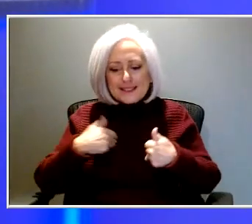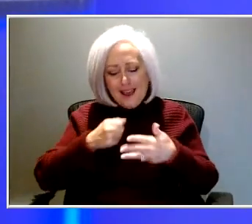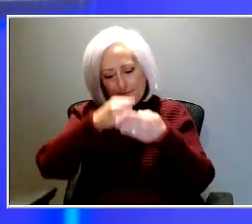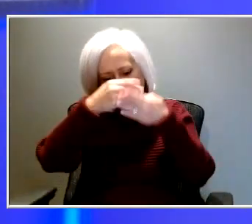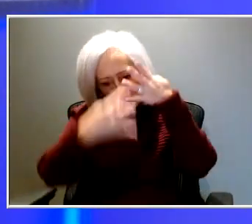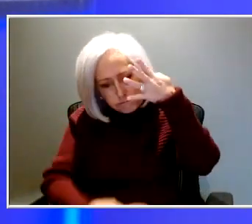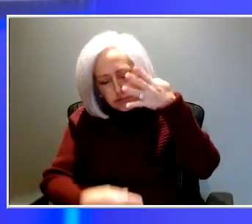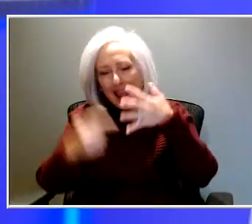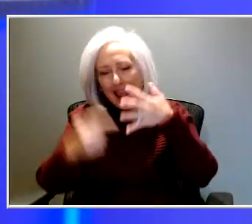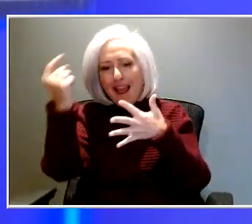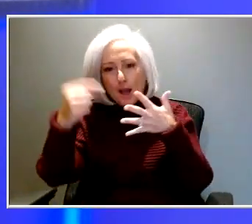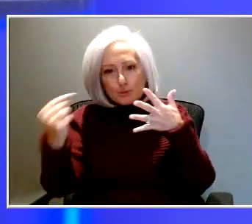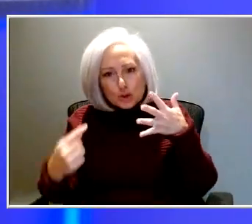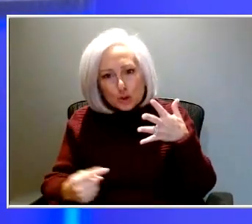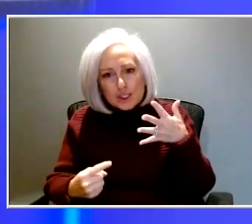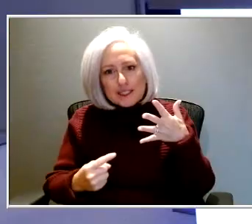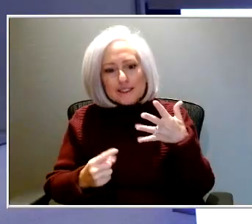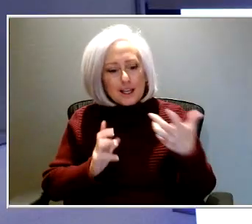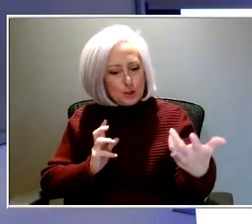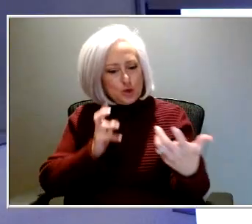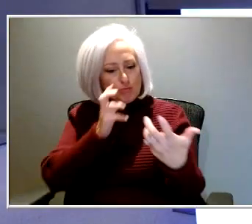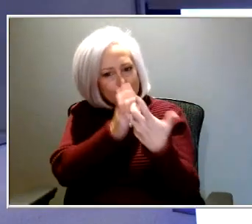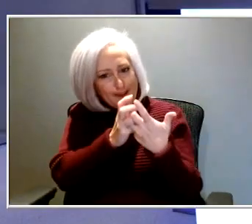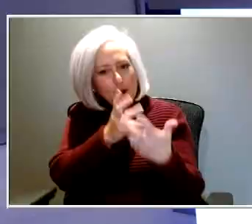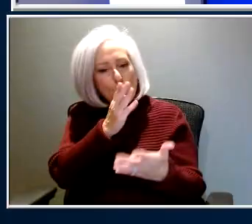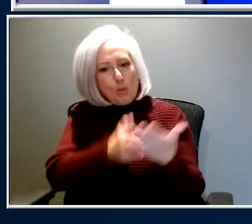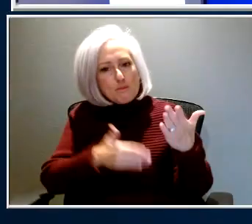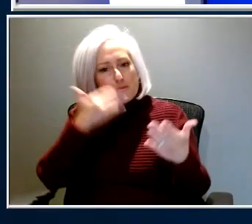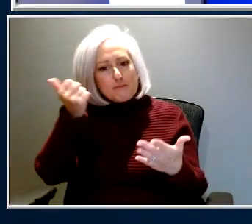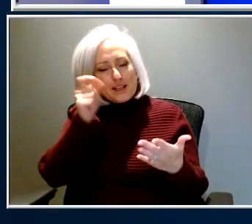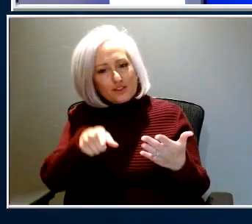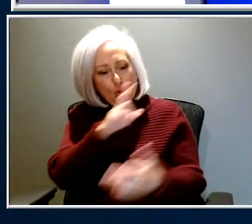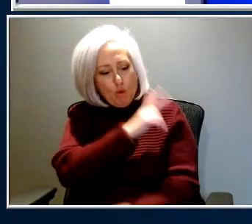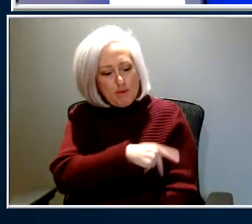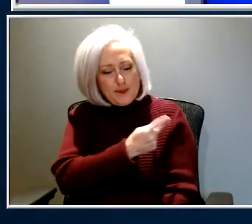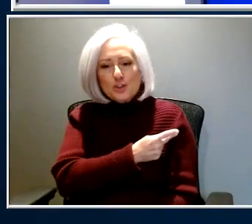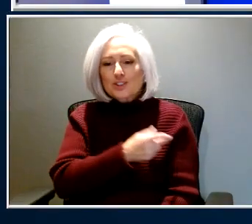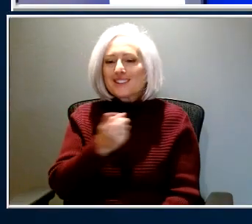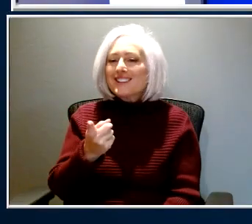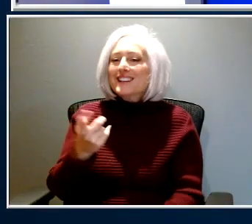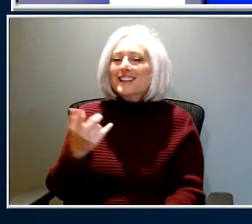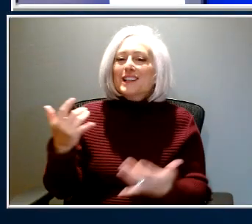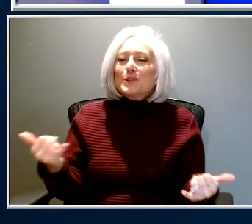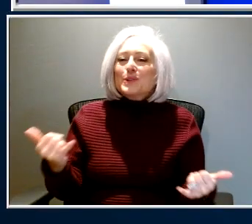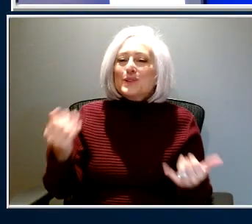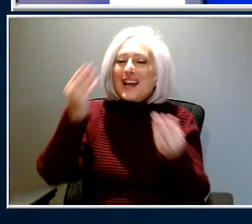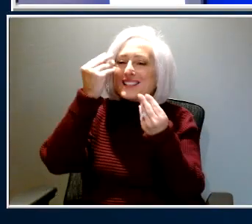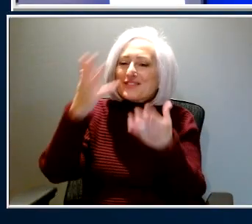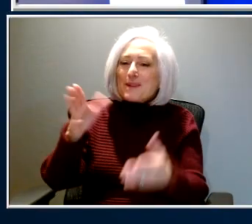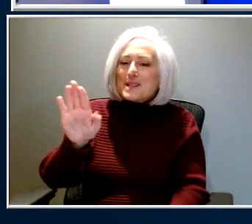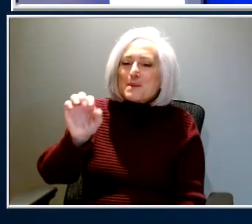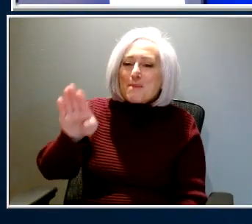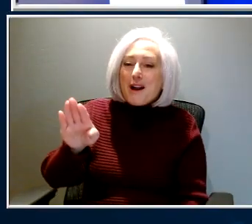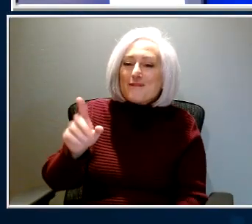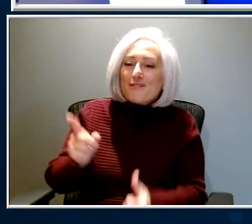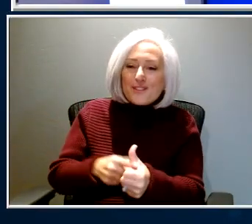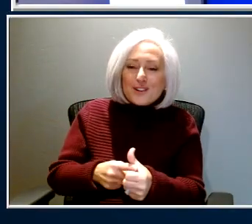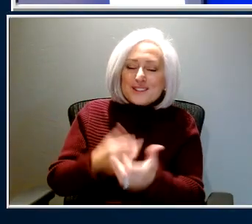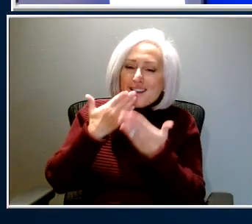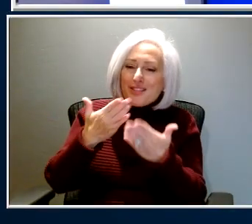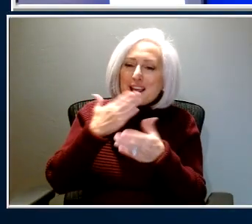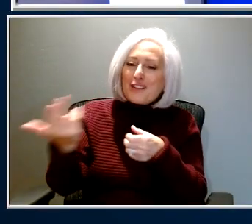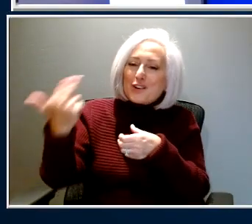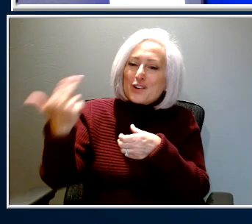right diagnosis with the right kind of treatment for them. Well, we're going to get today's takeaway, and I just want to tell Bob, thank you so much for being with us today and sharing